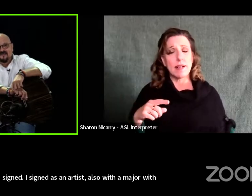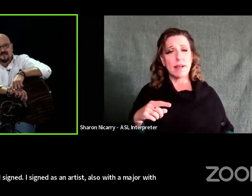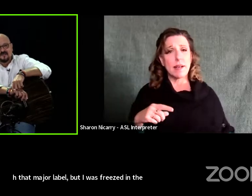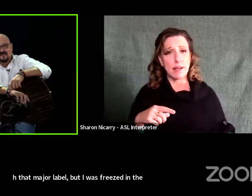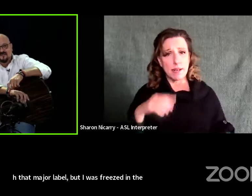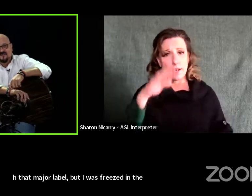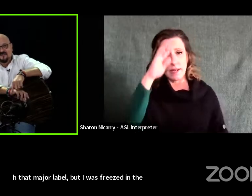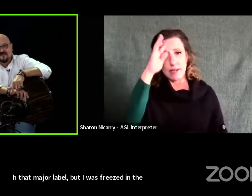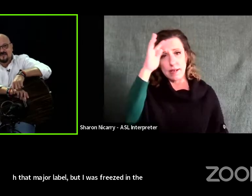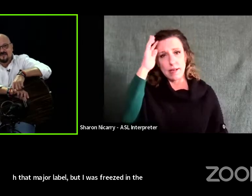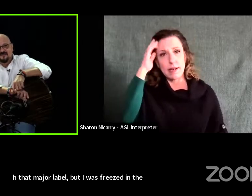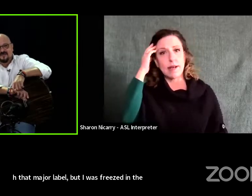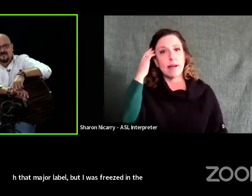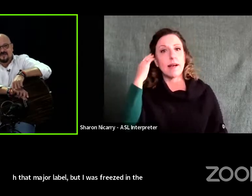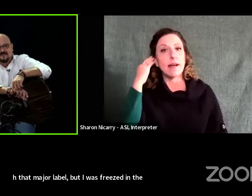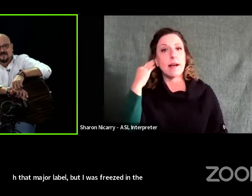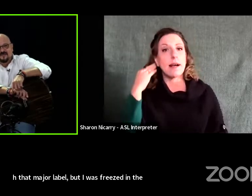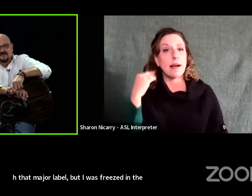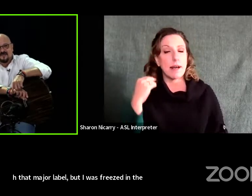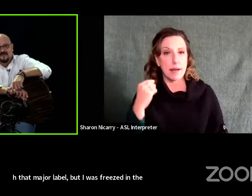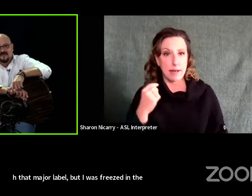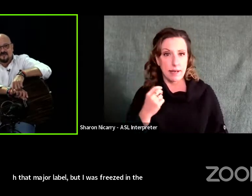in the desk